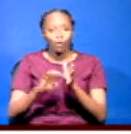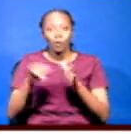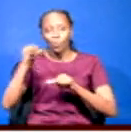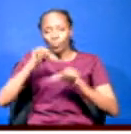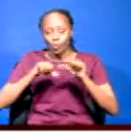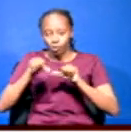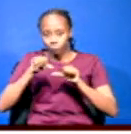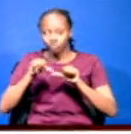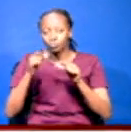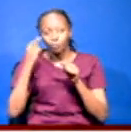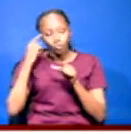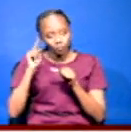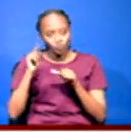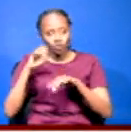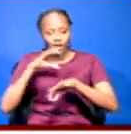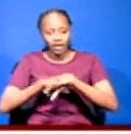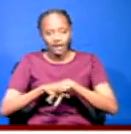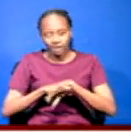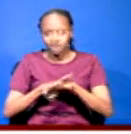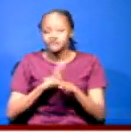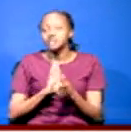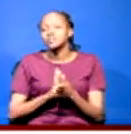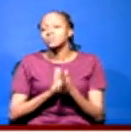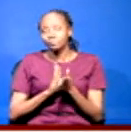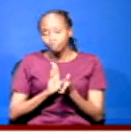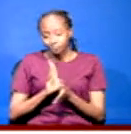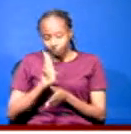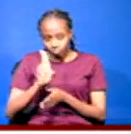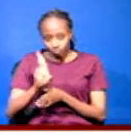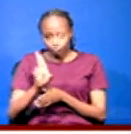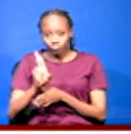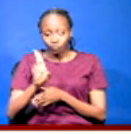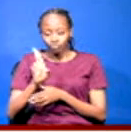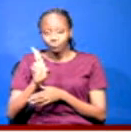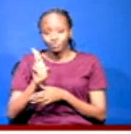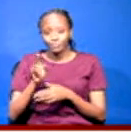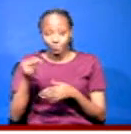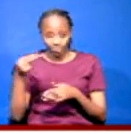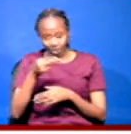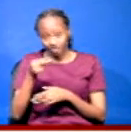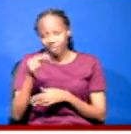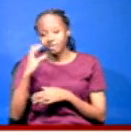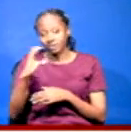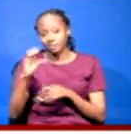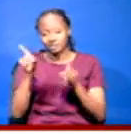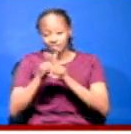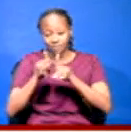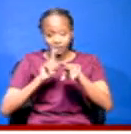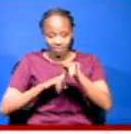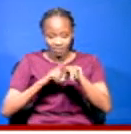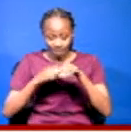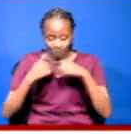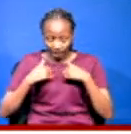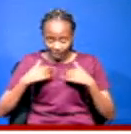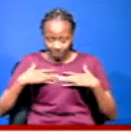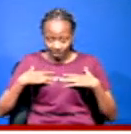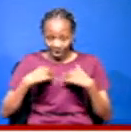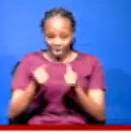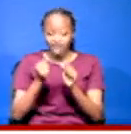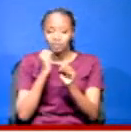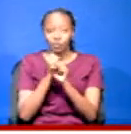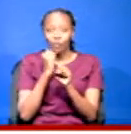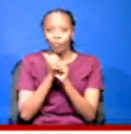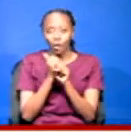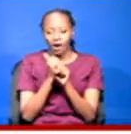health coverage is going to be largely dependent on the availability of a health workforce endowed with the